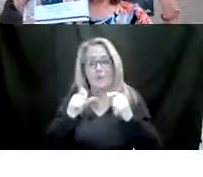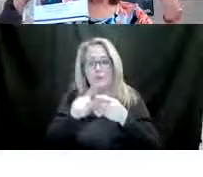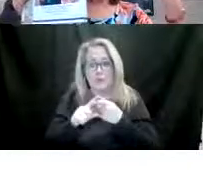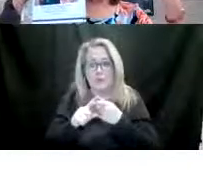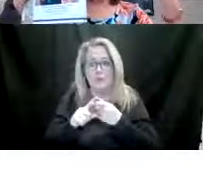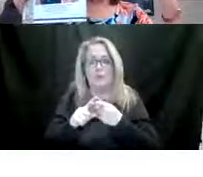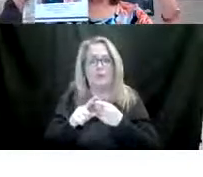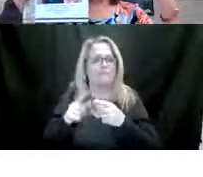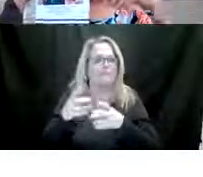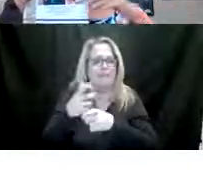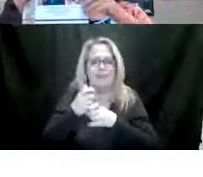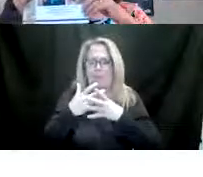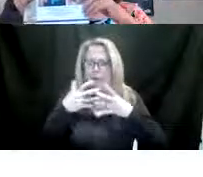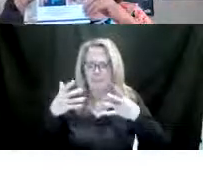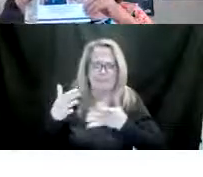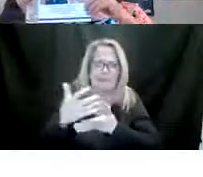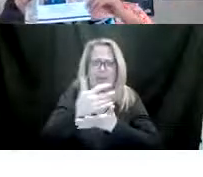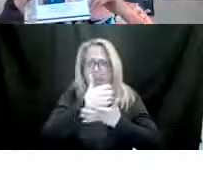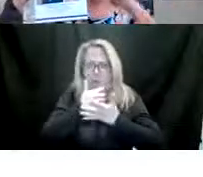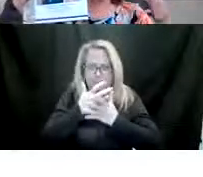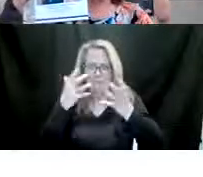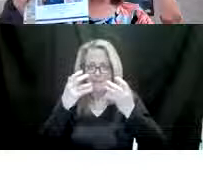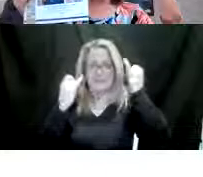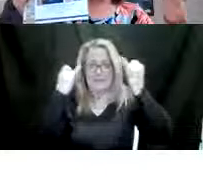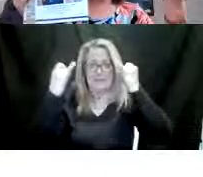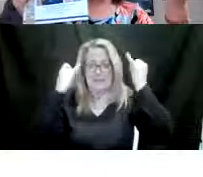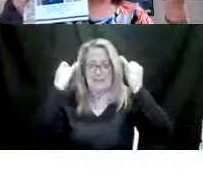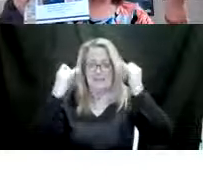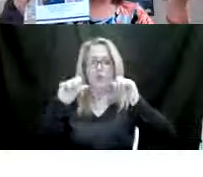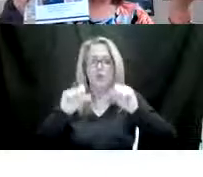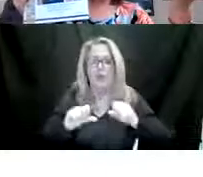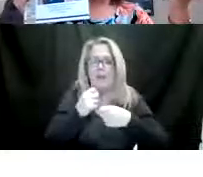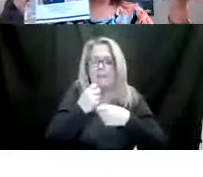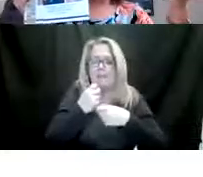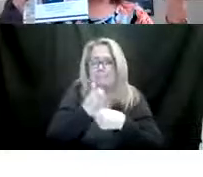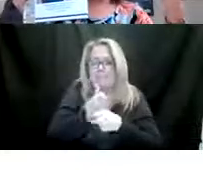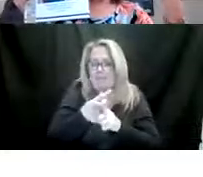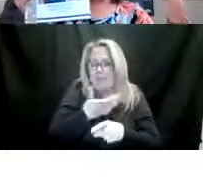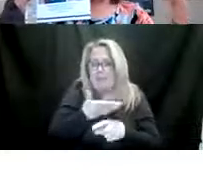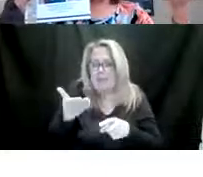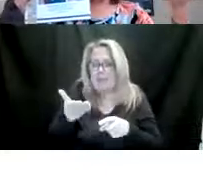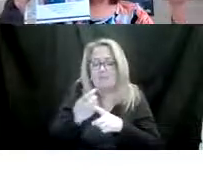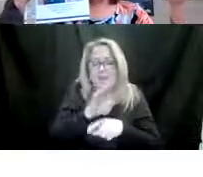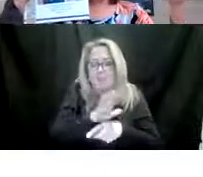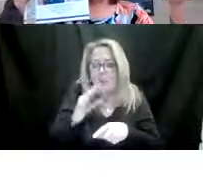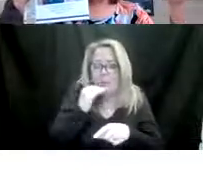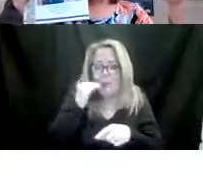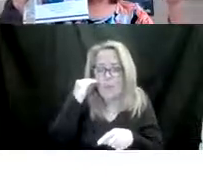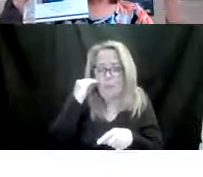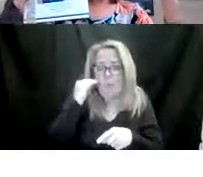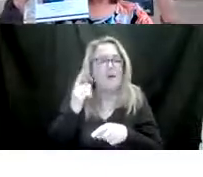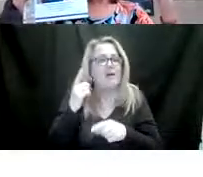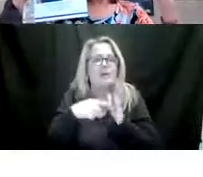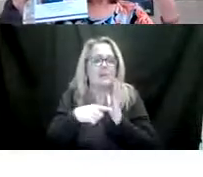of ideas of things that could be made from things at home. A little room, for